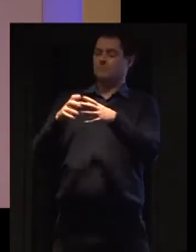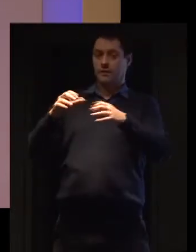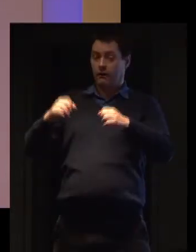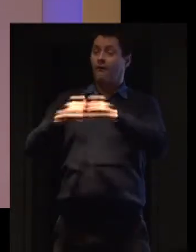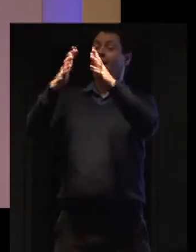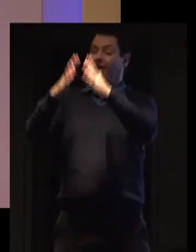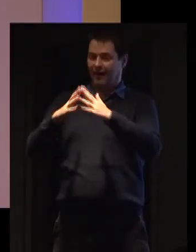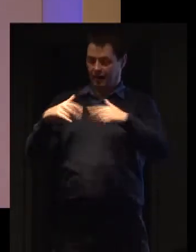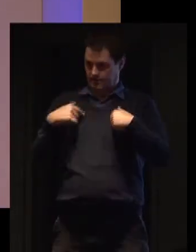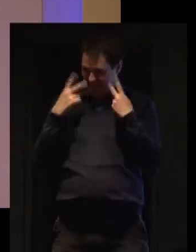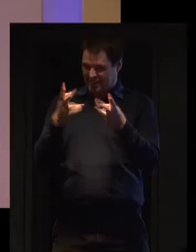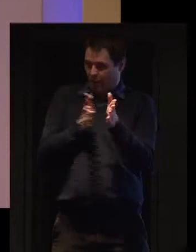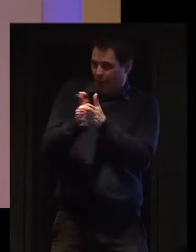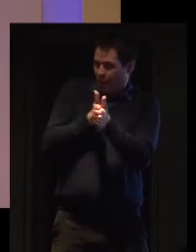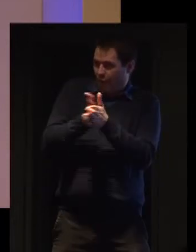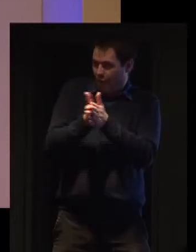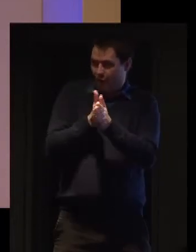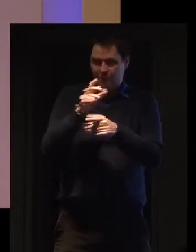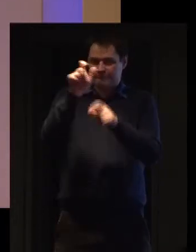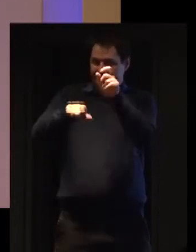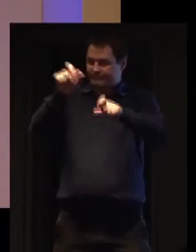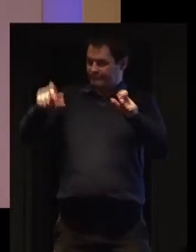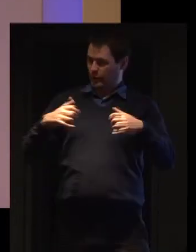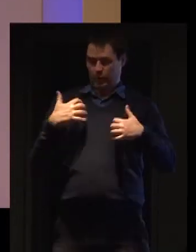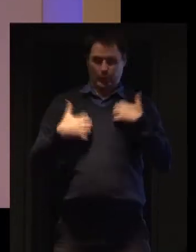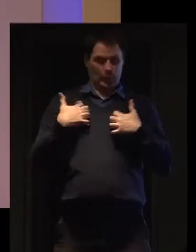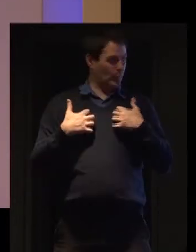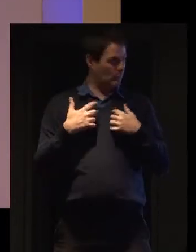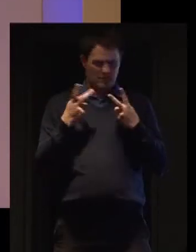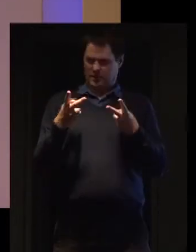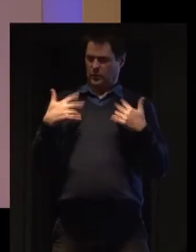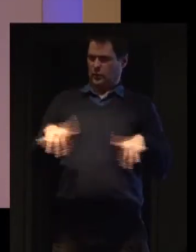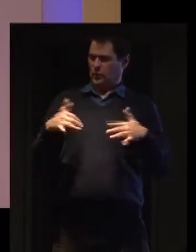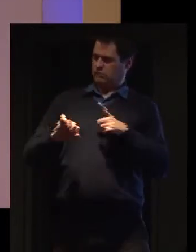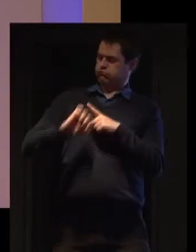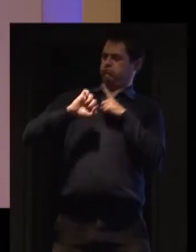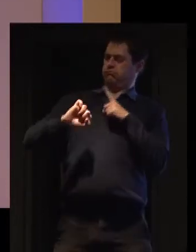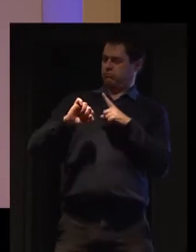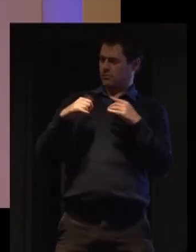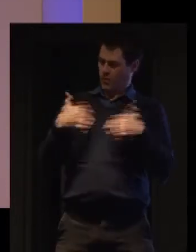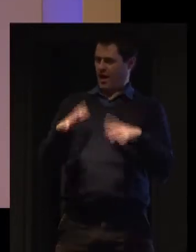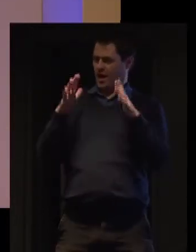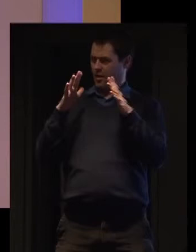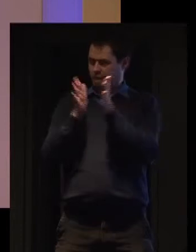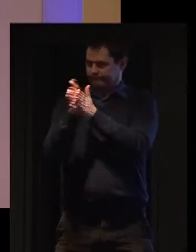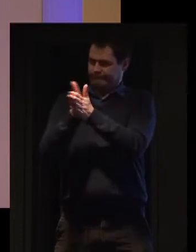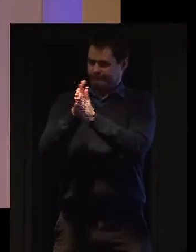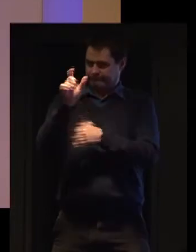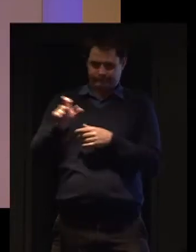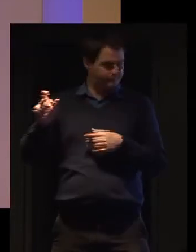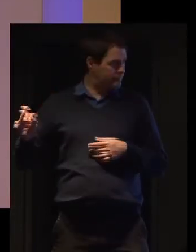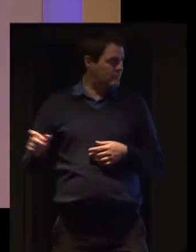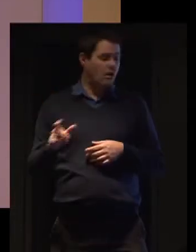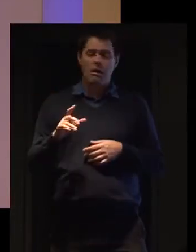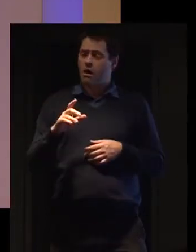have to get this up and running and start a DSA. And in most cases, I have to say, the football club